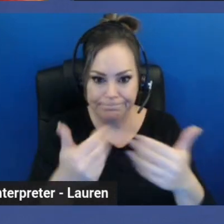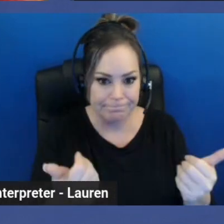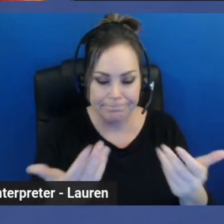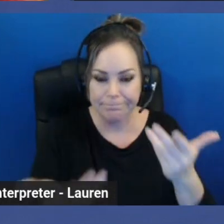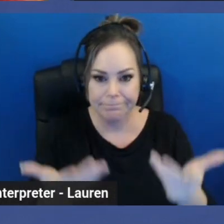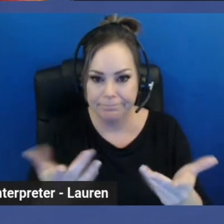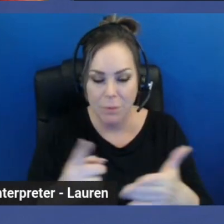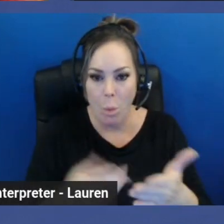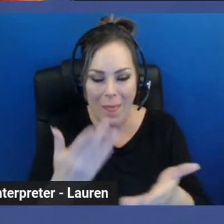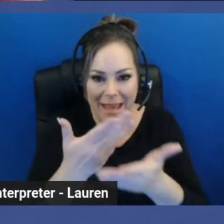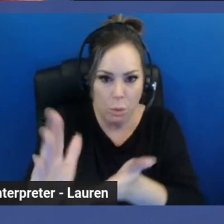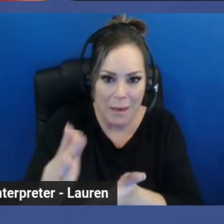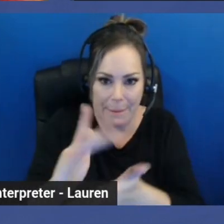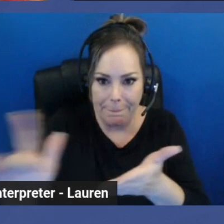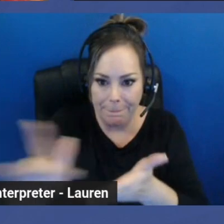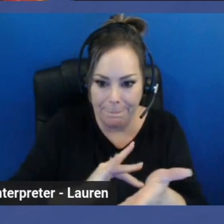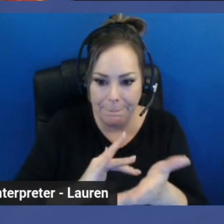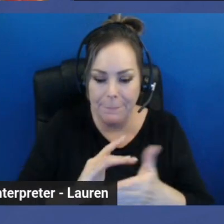in what they sweep.